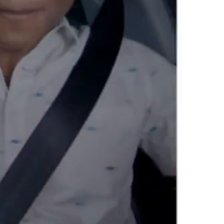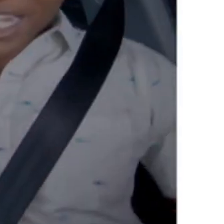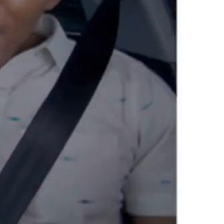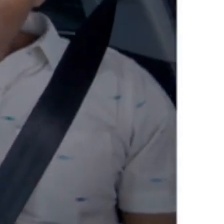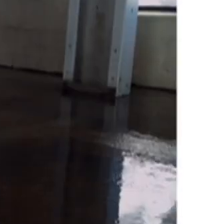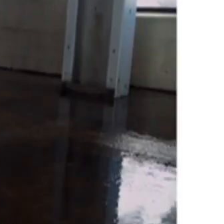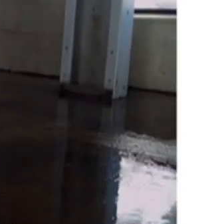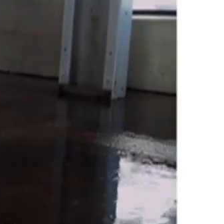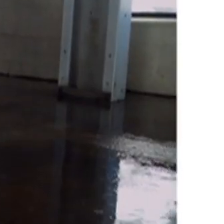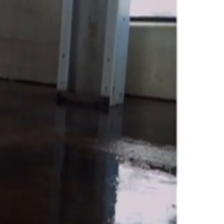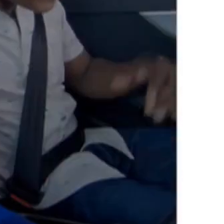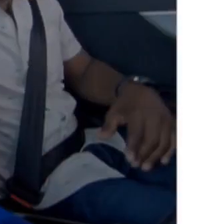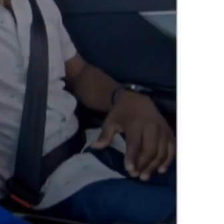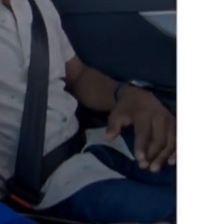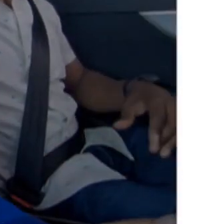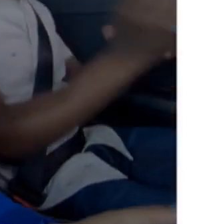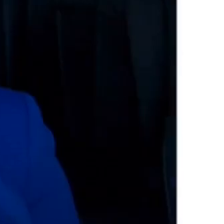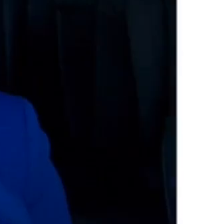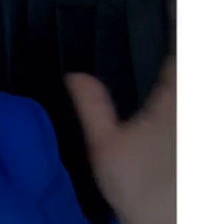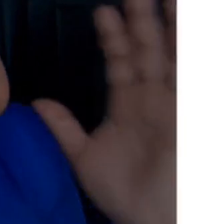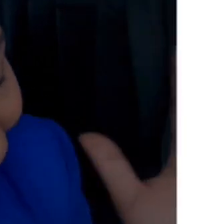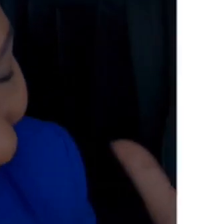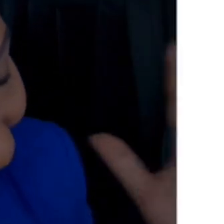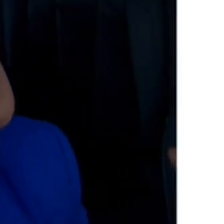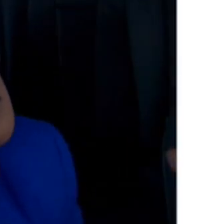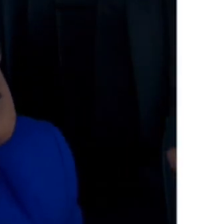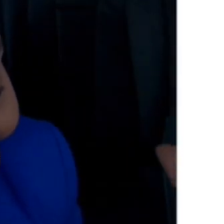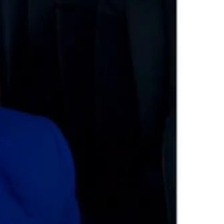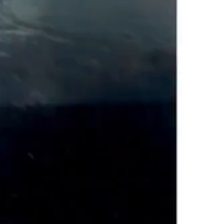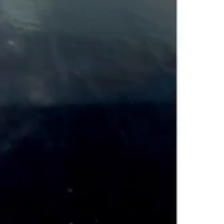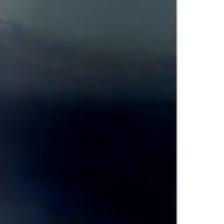760. How much did you save? I know.